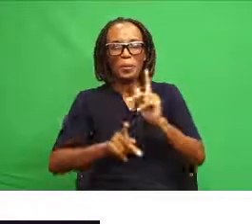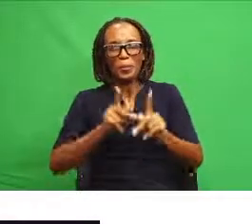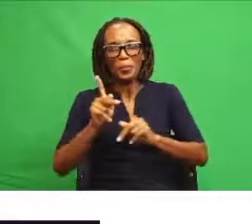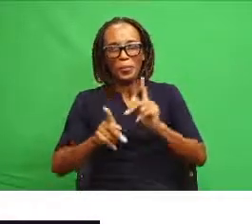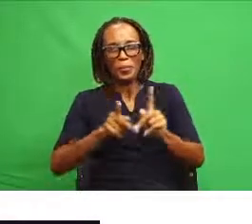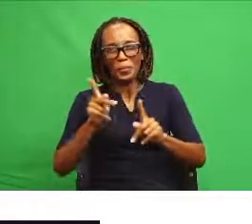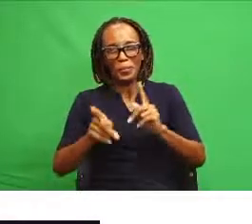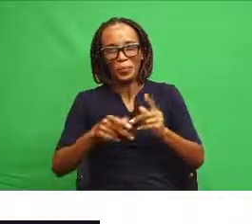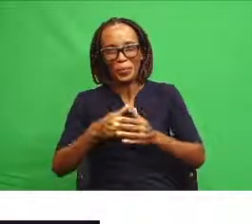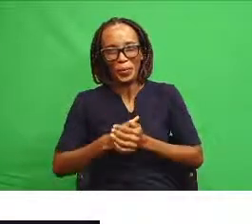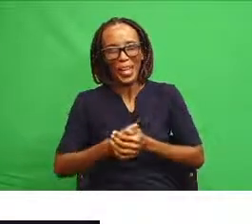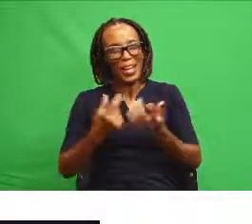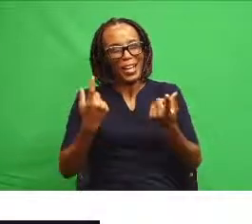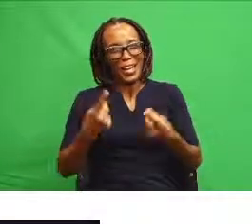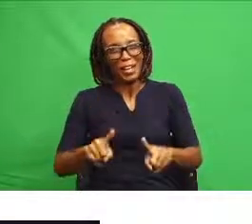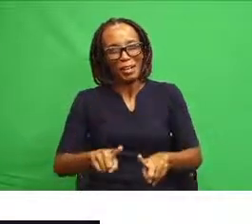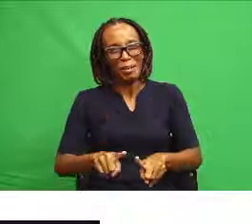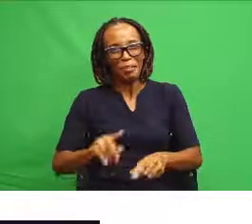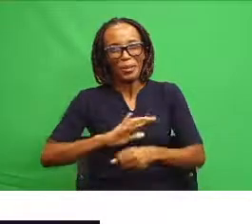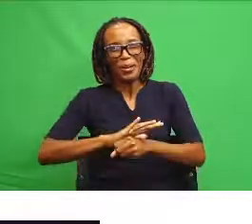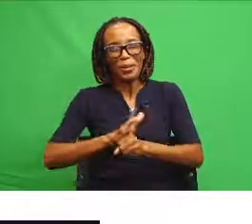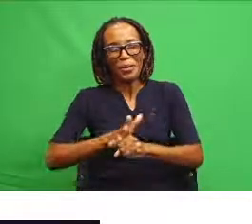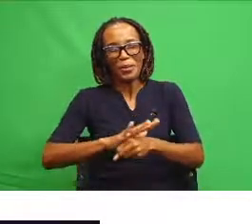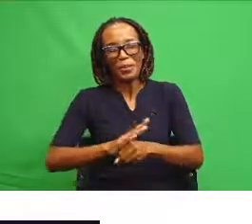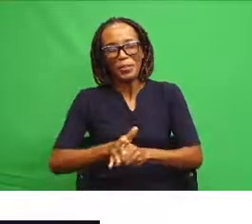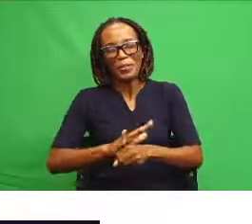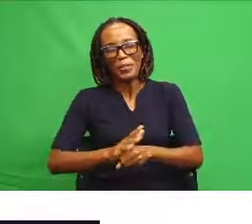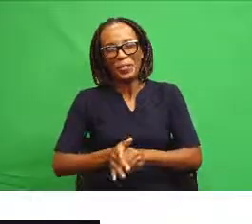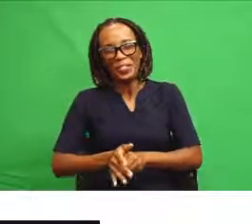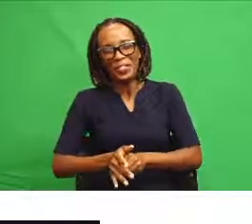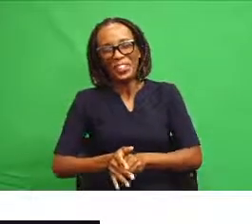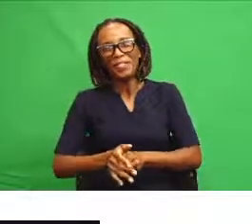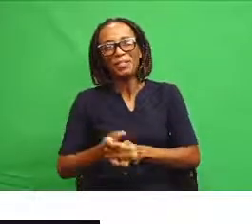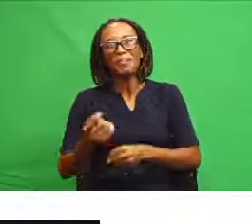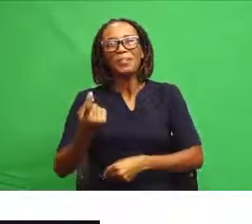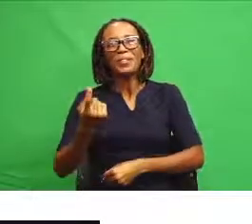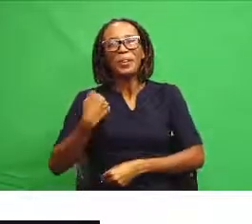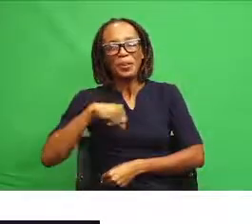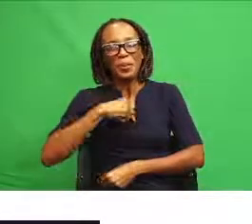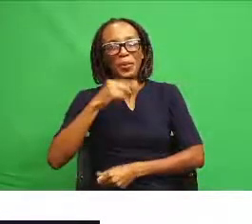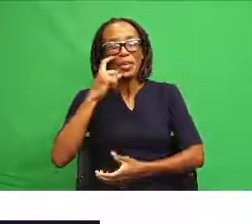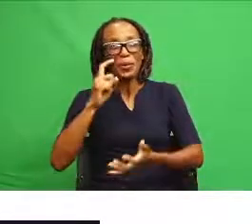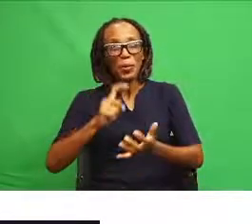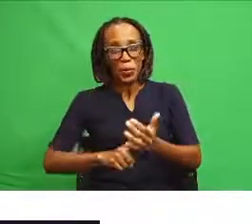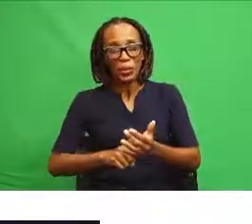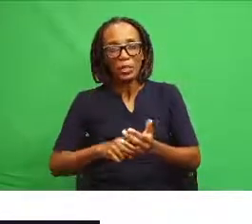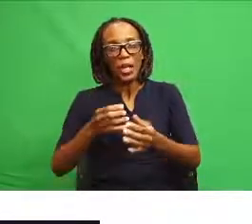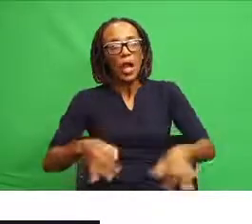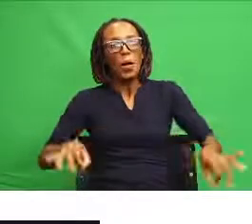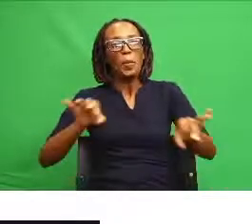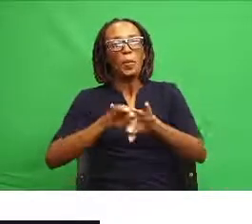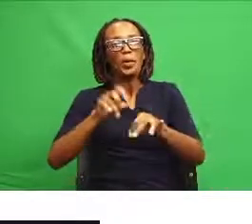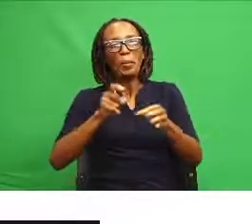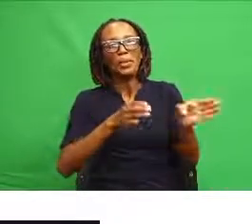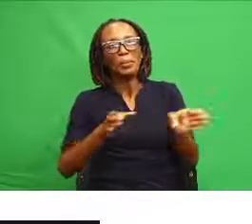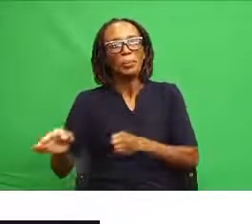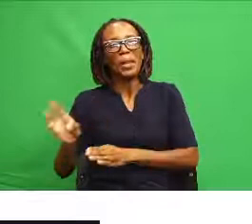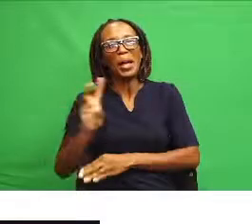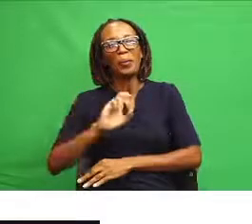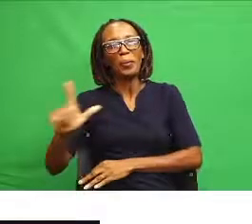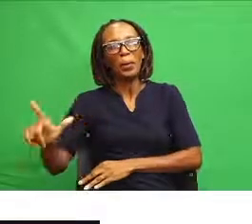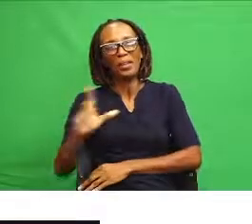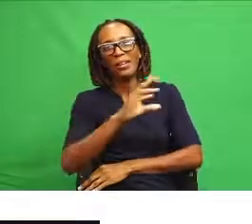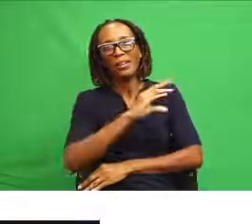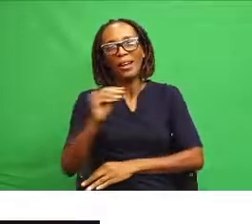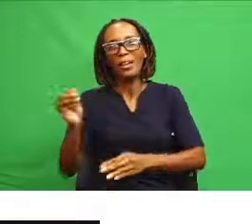to complications associated with COVID-19, it has been recognized that estate planning and financial literacy